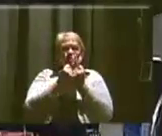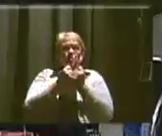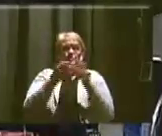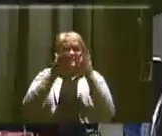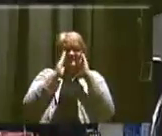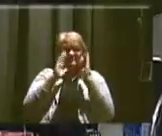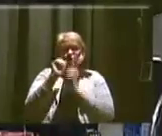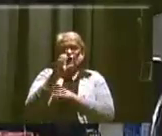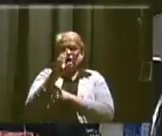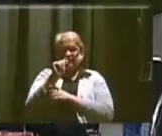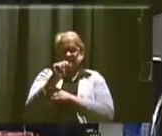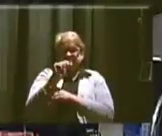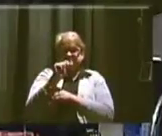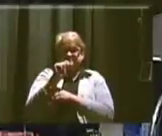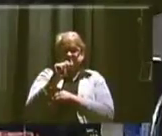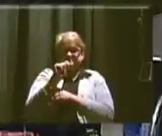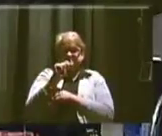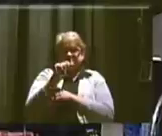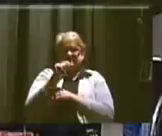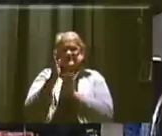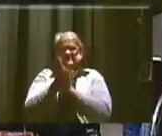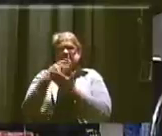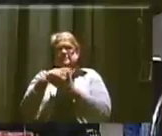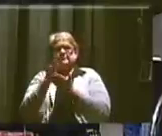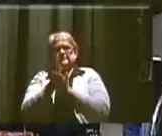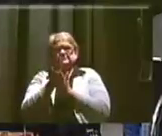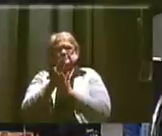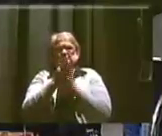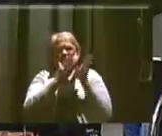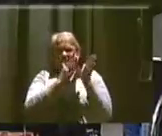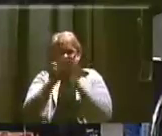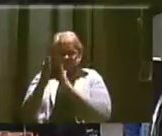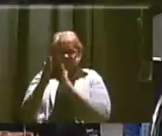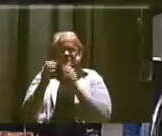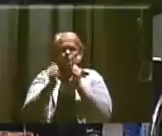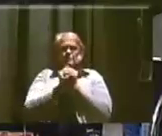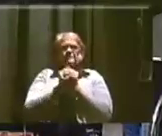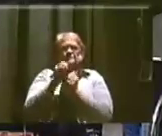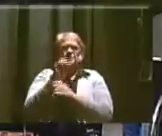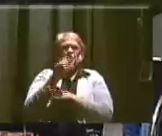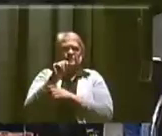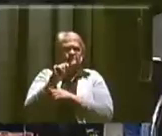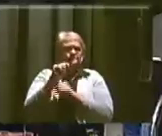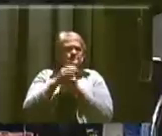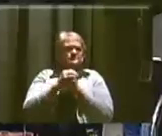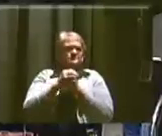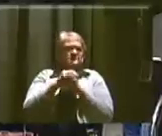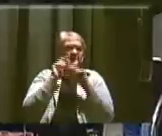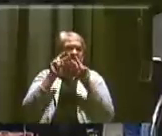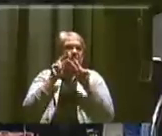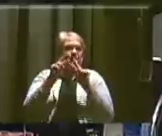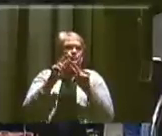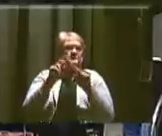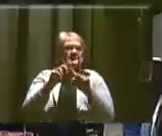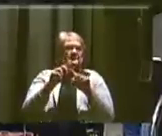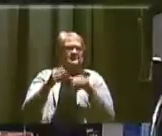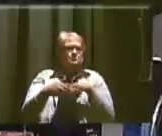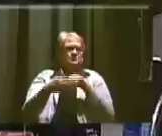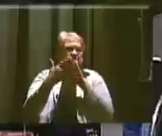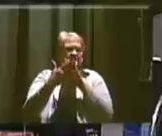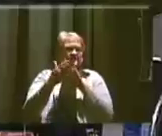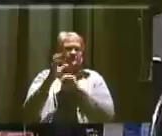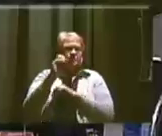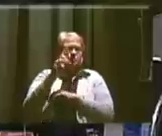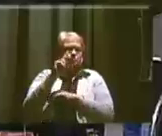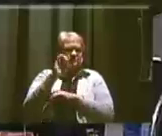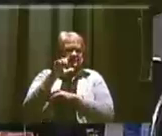to align the budget with the audit recommendations, and I look forward to seeing this, you know, presented from Cordelia and